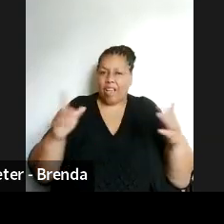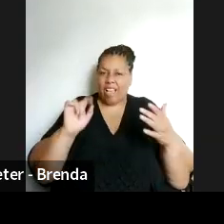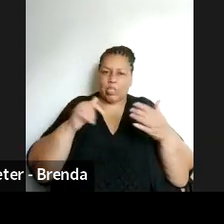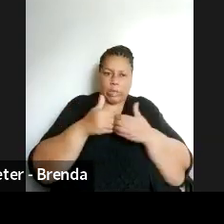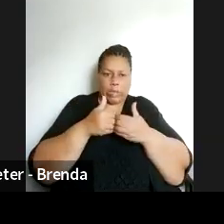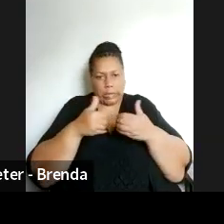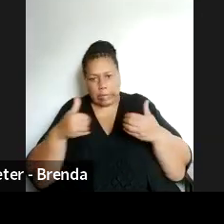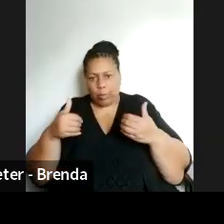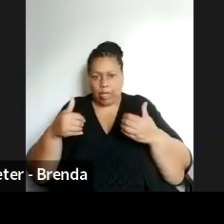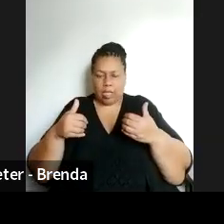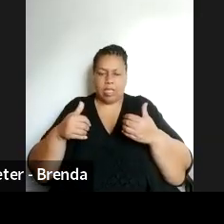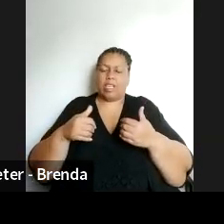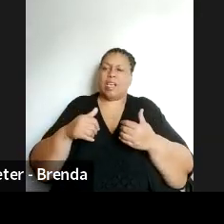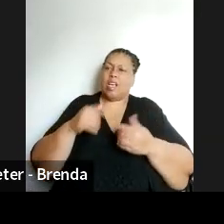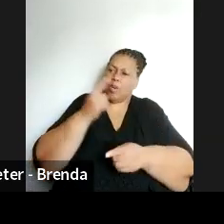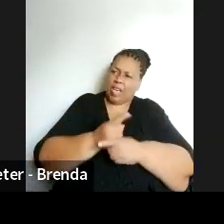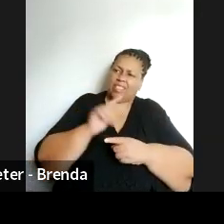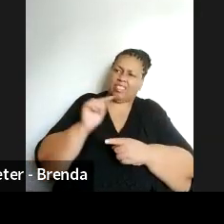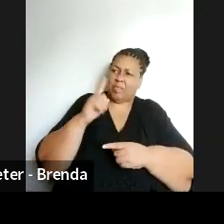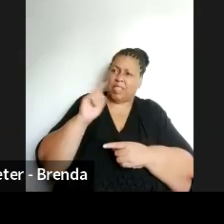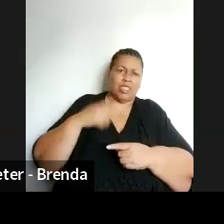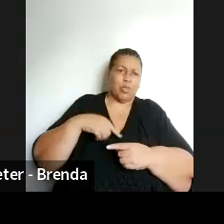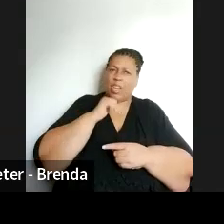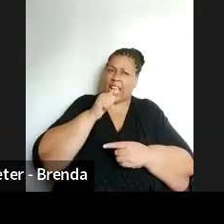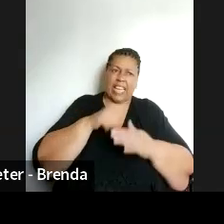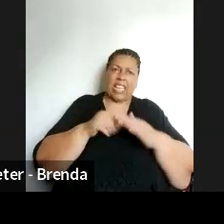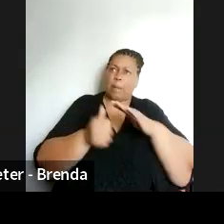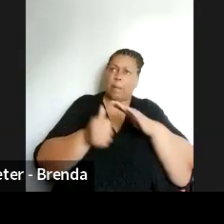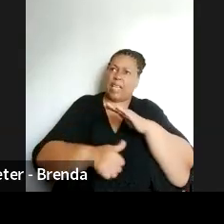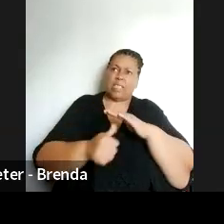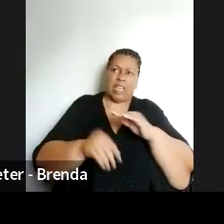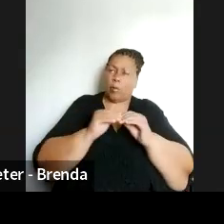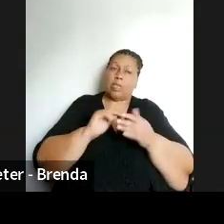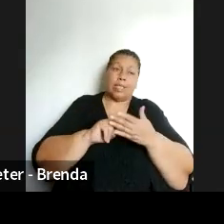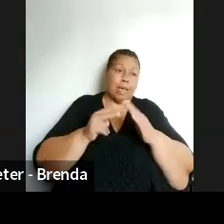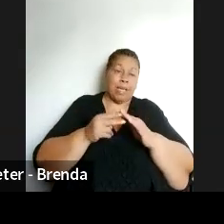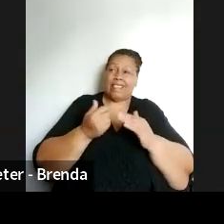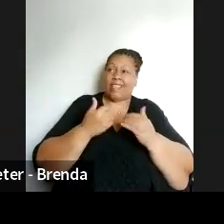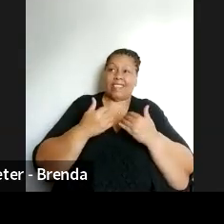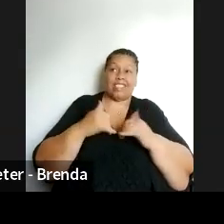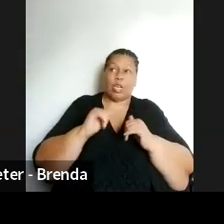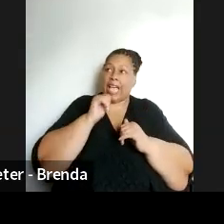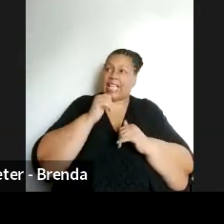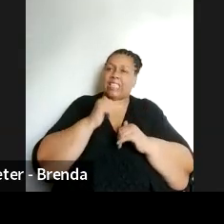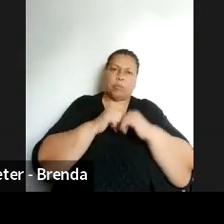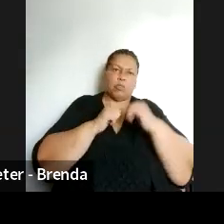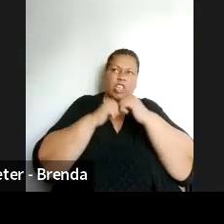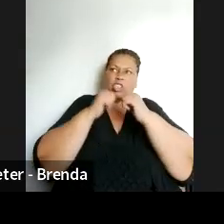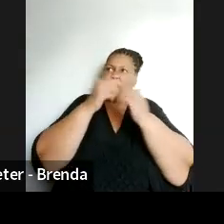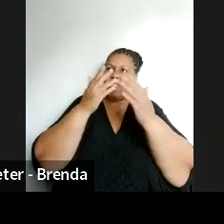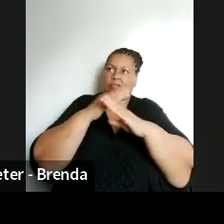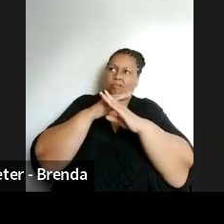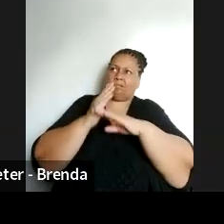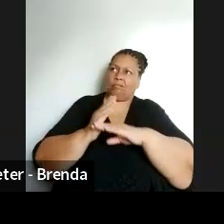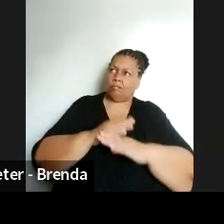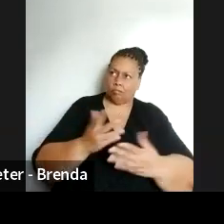longer in the basement doesn't mean there's still some structural things that keeps us right. So like the teams again,